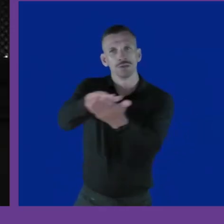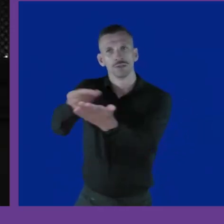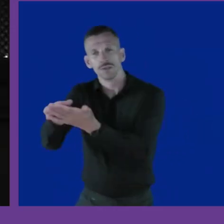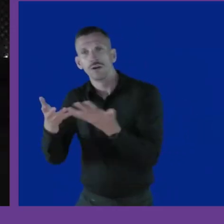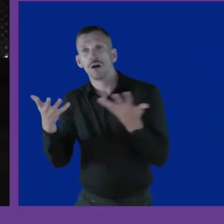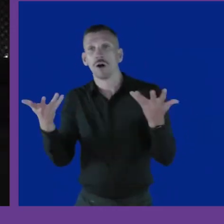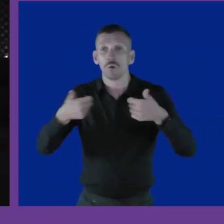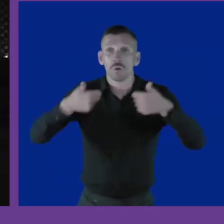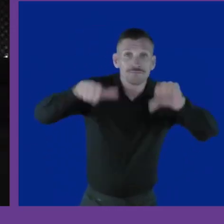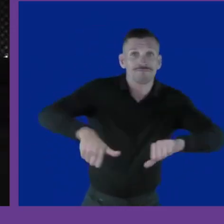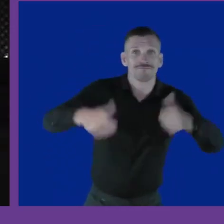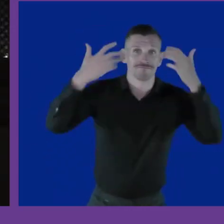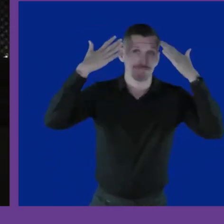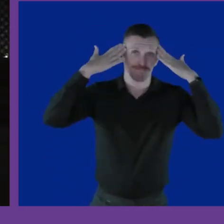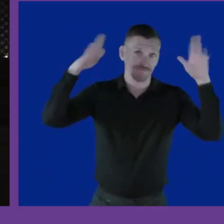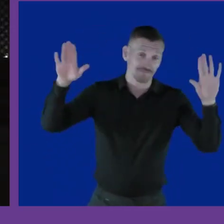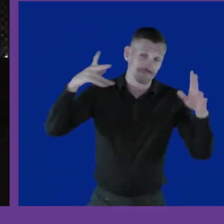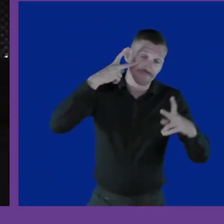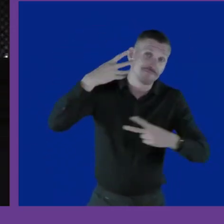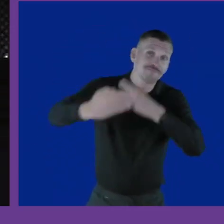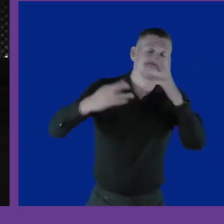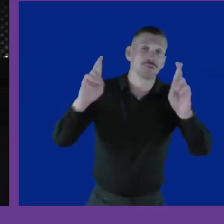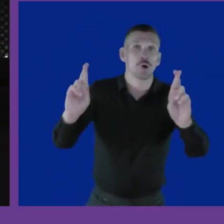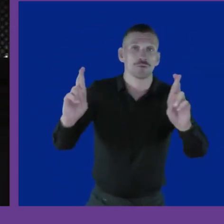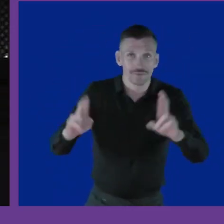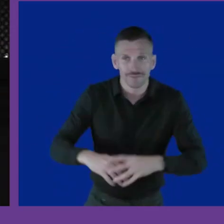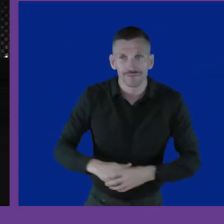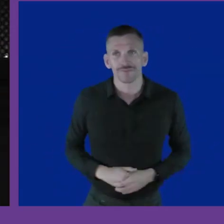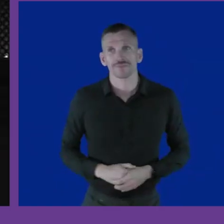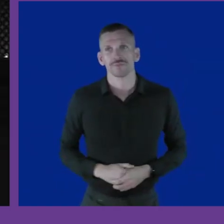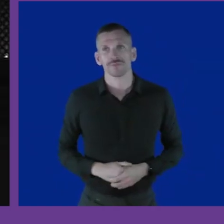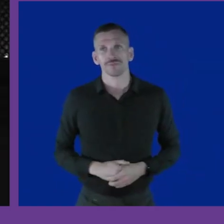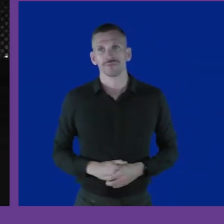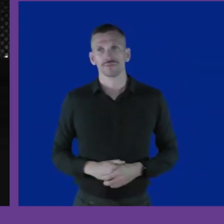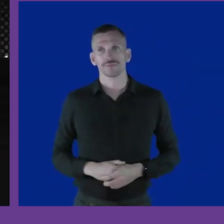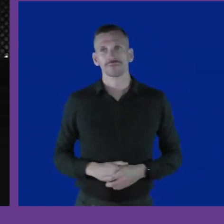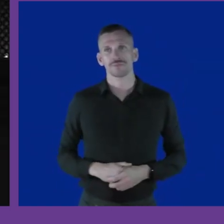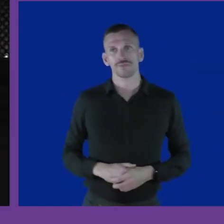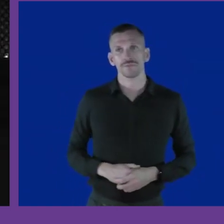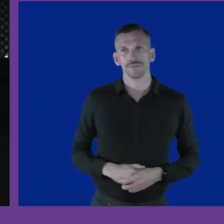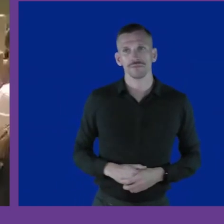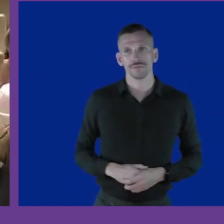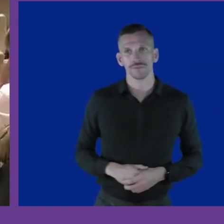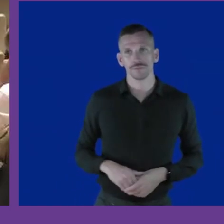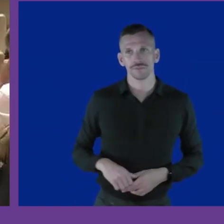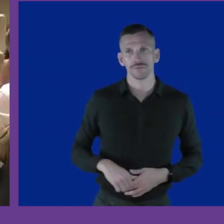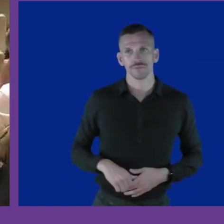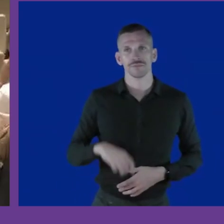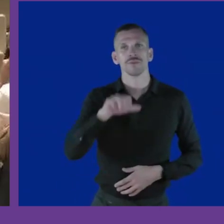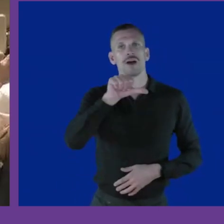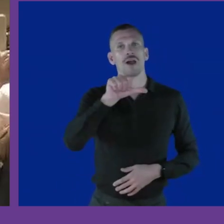looking. Perfect. Alejandro. Thank you very much. One of the elements of